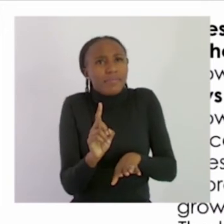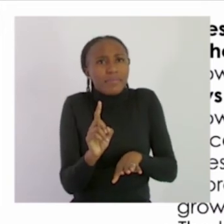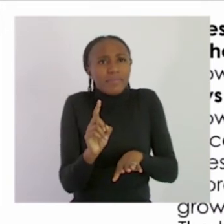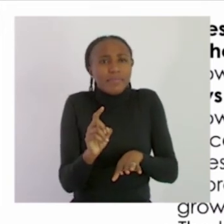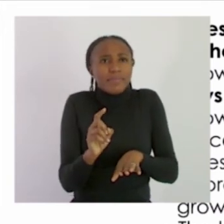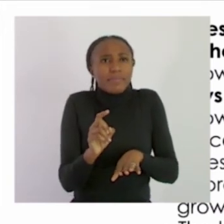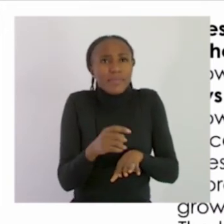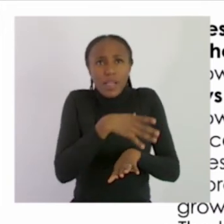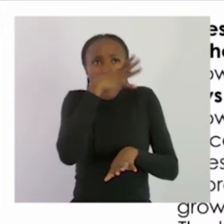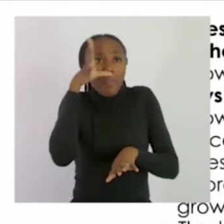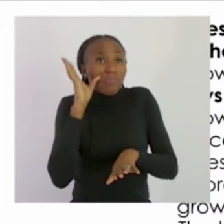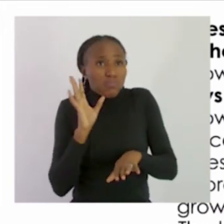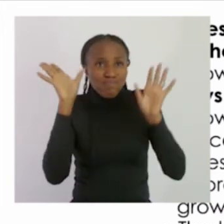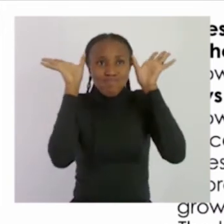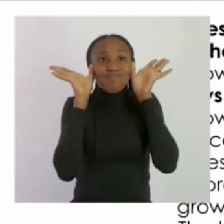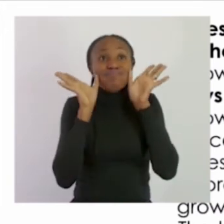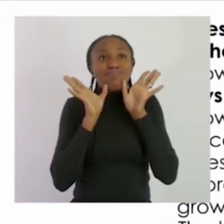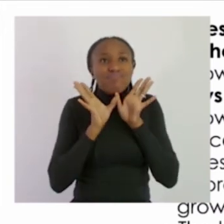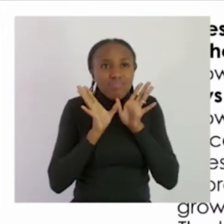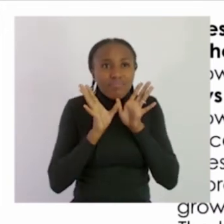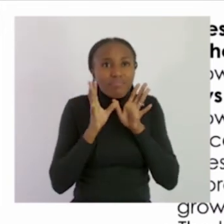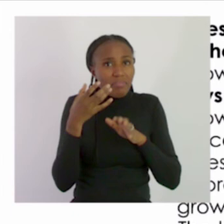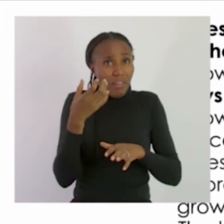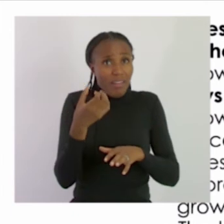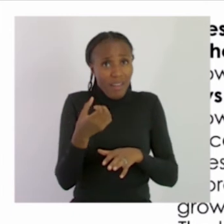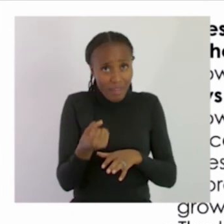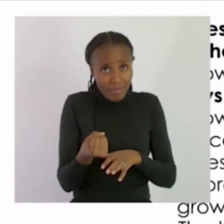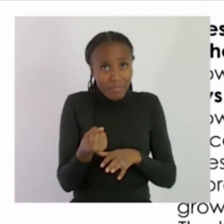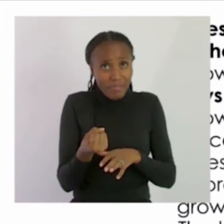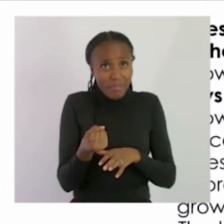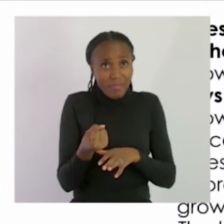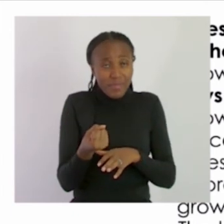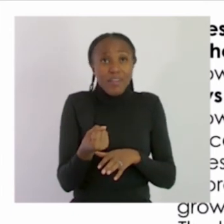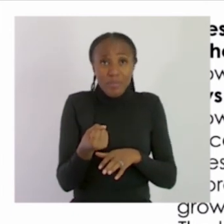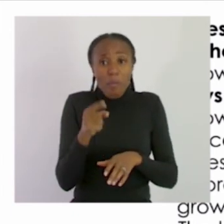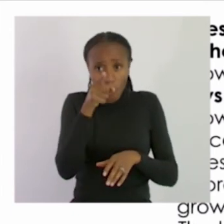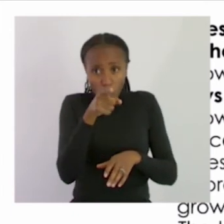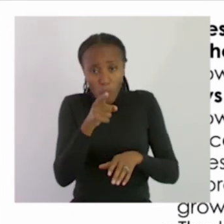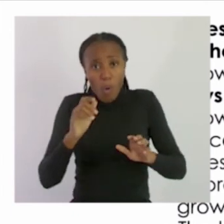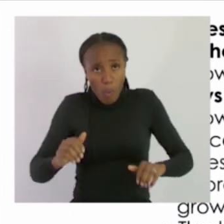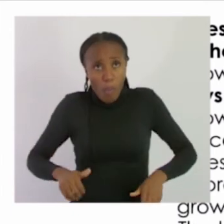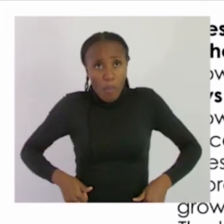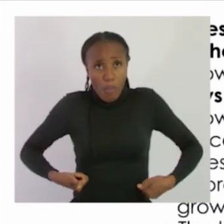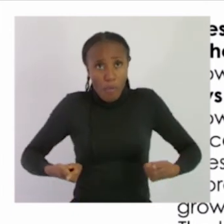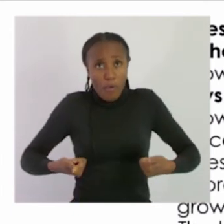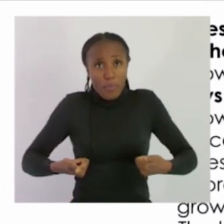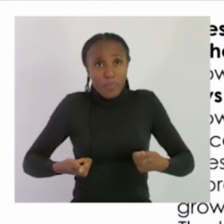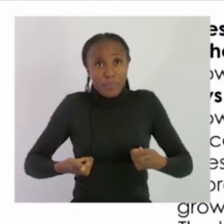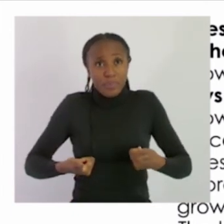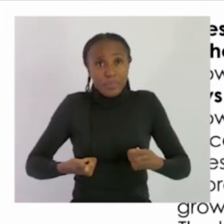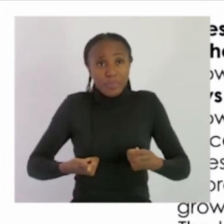hair on their faces, which is called beard. Okay? Those are boys. And they also grow